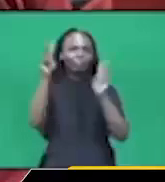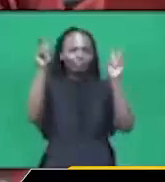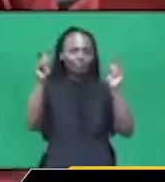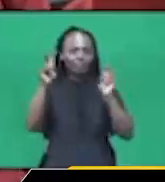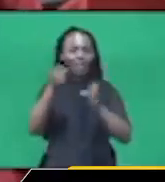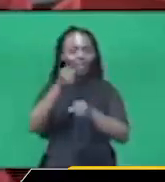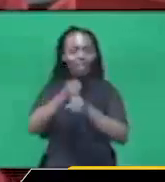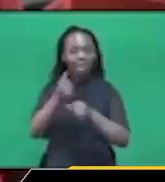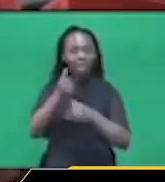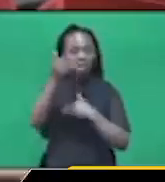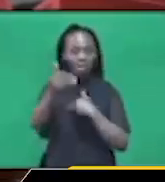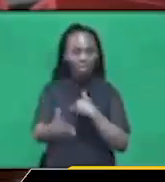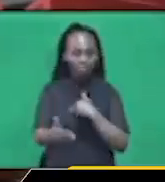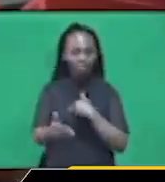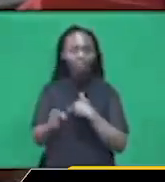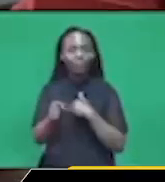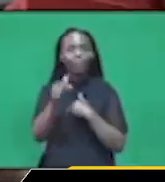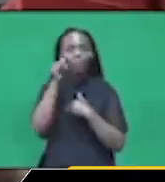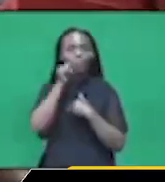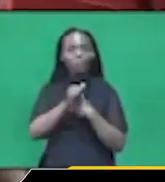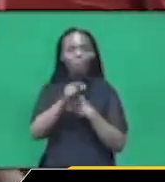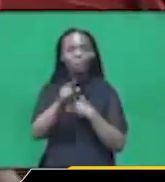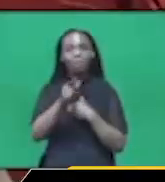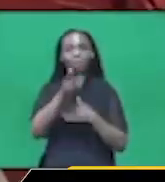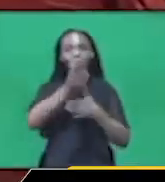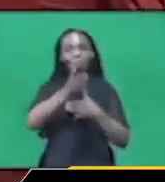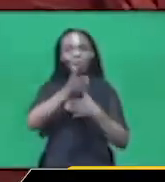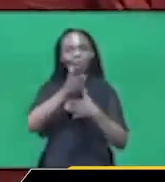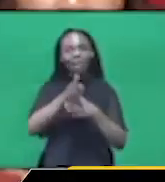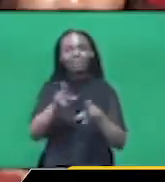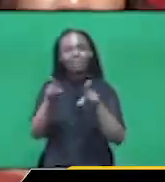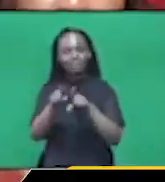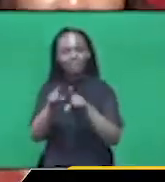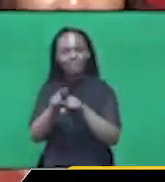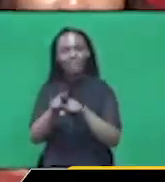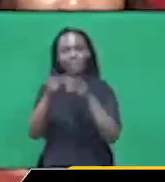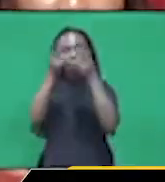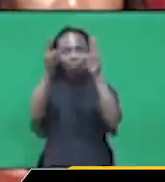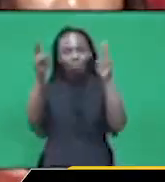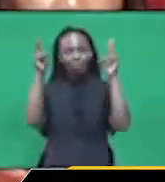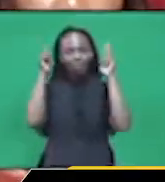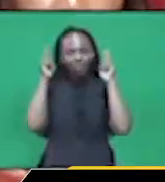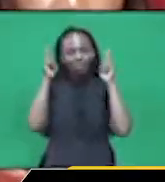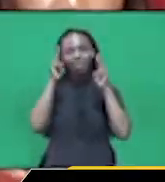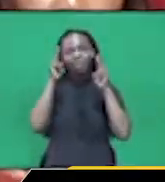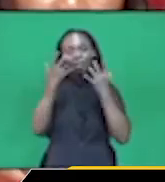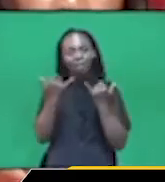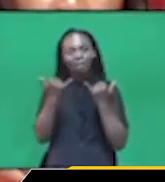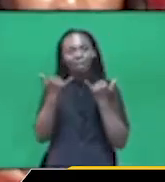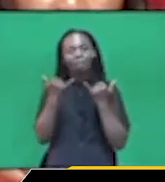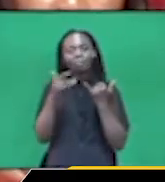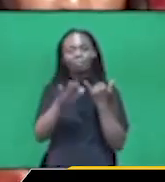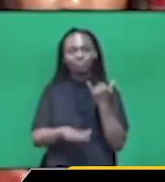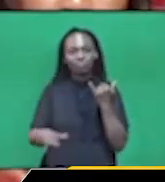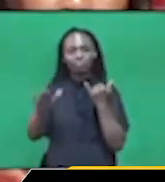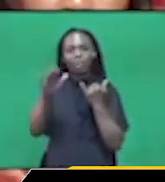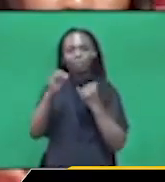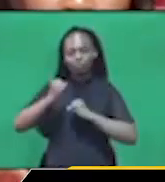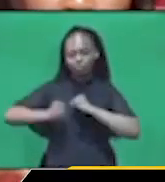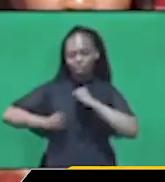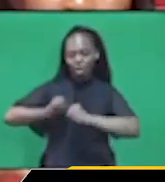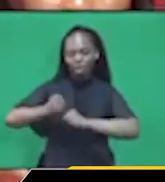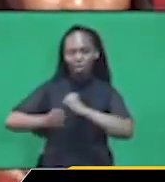later, when workers in the same institution of higher learning undertook urgent struggle for insourcing,